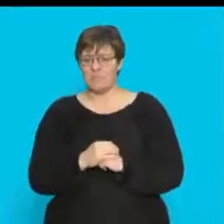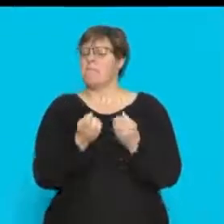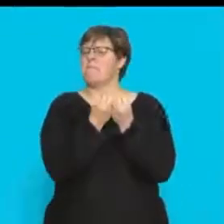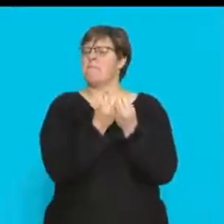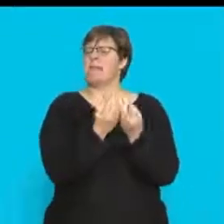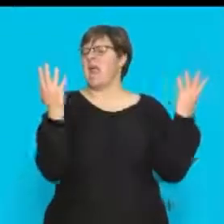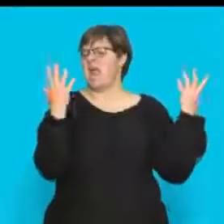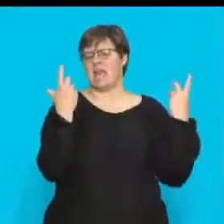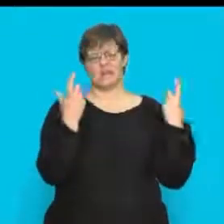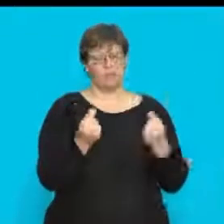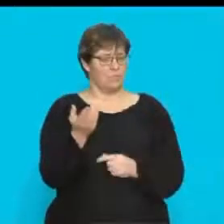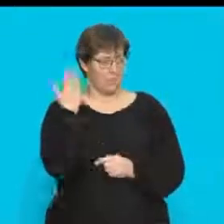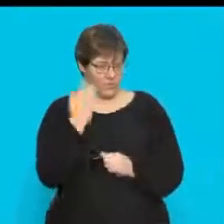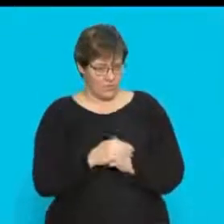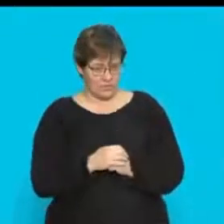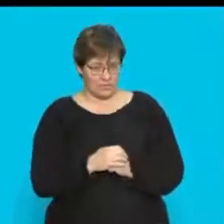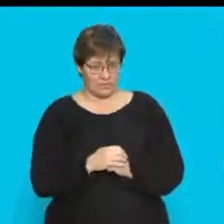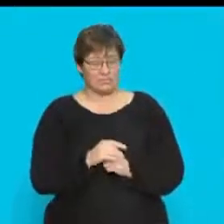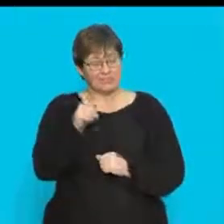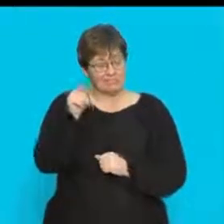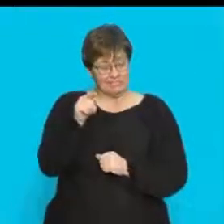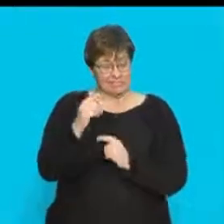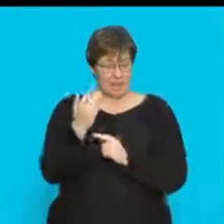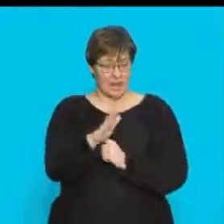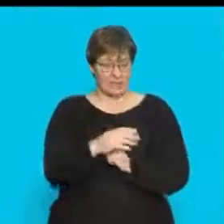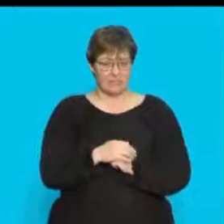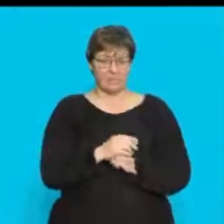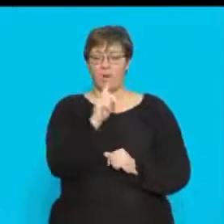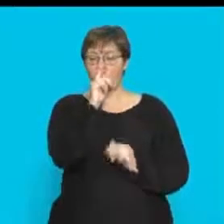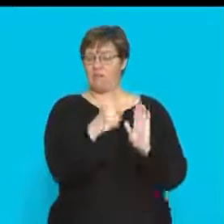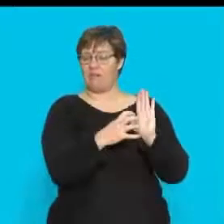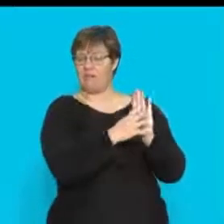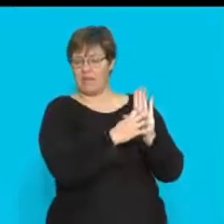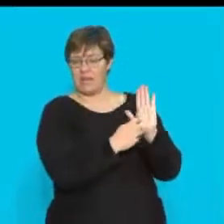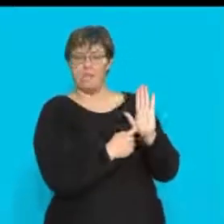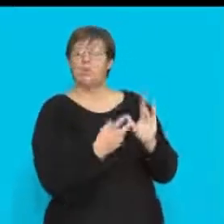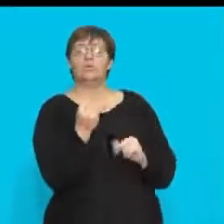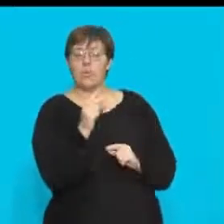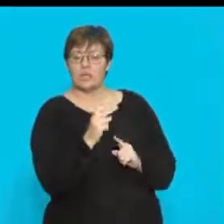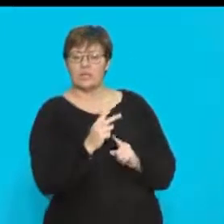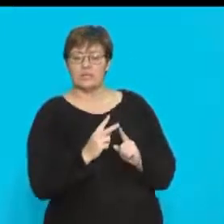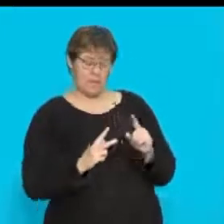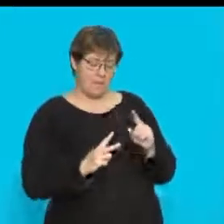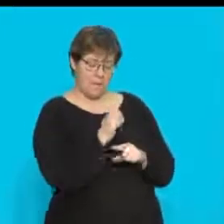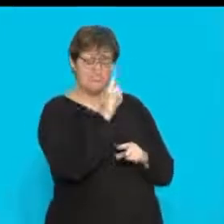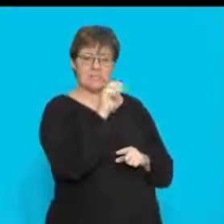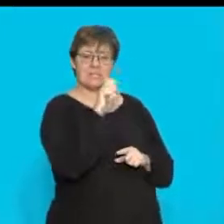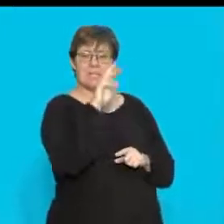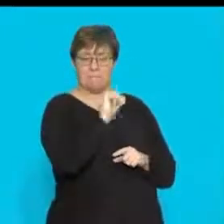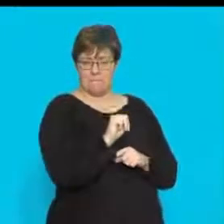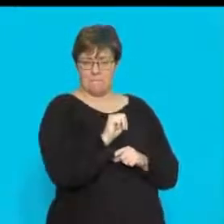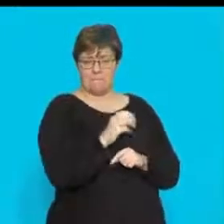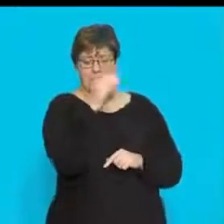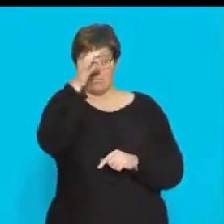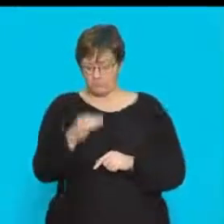this lots of times before with this particular plant. Have a look at this diagram. All I did was I cut the stem and